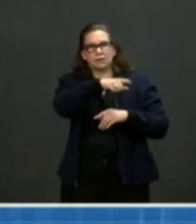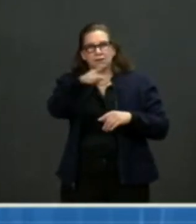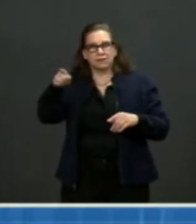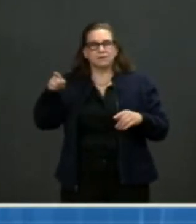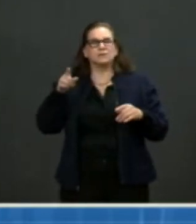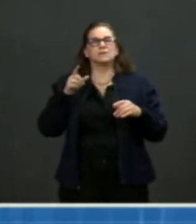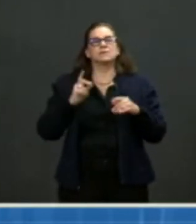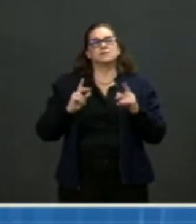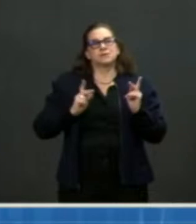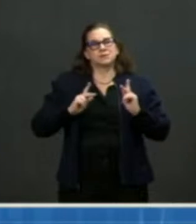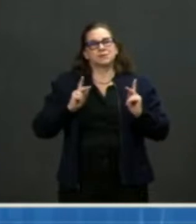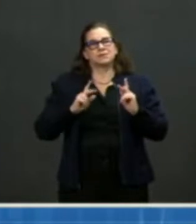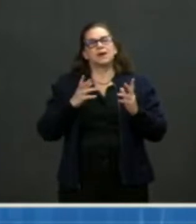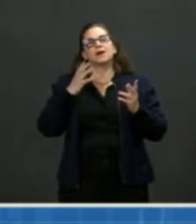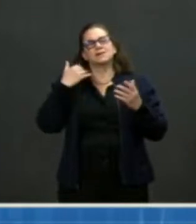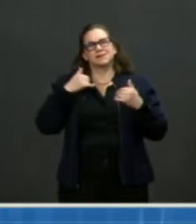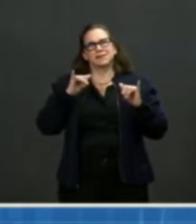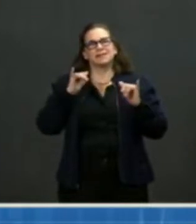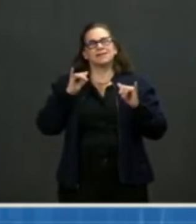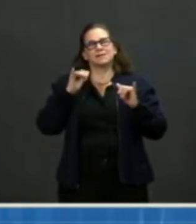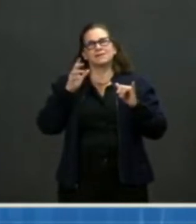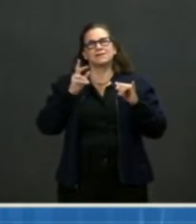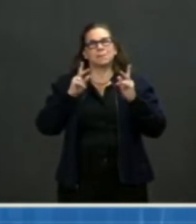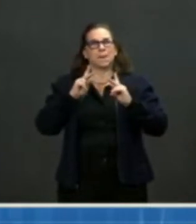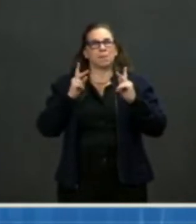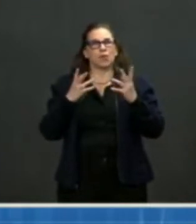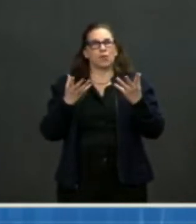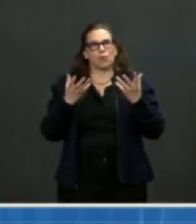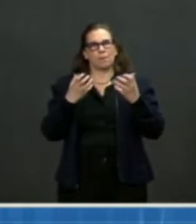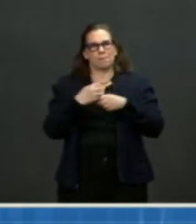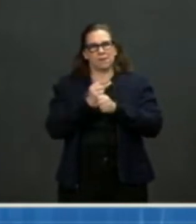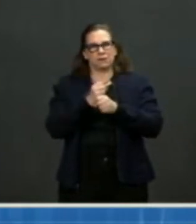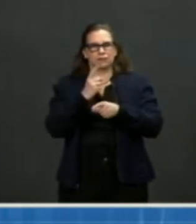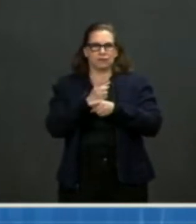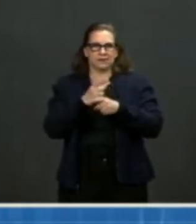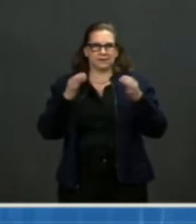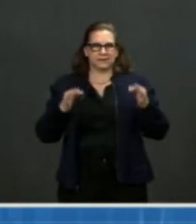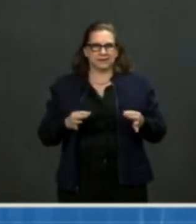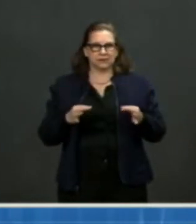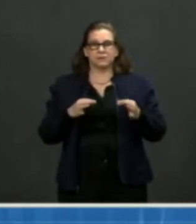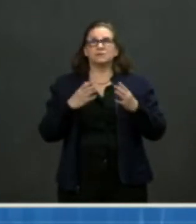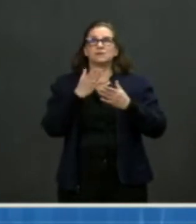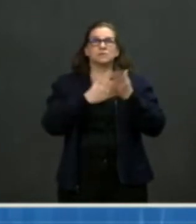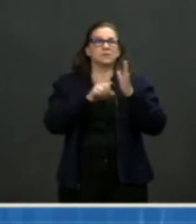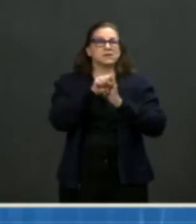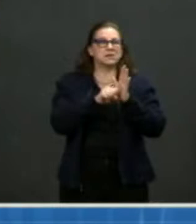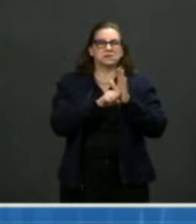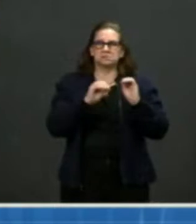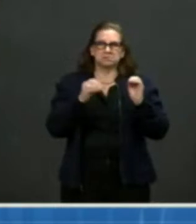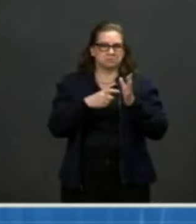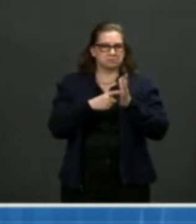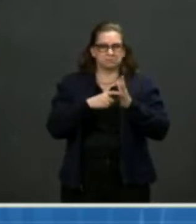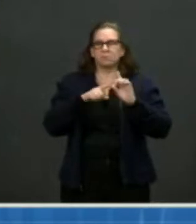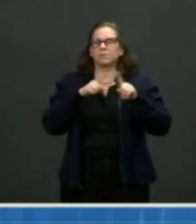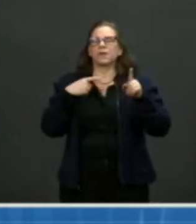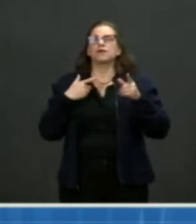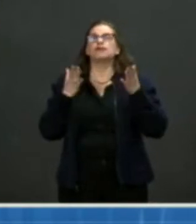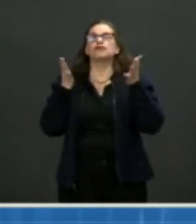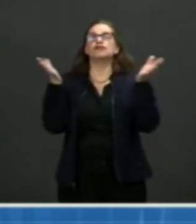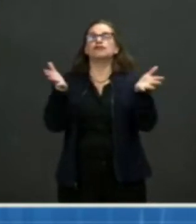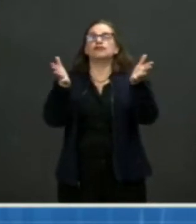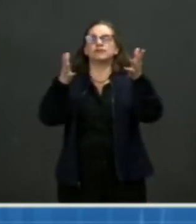that whether or not there's a mandate in place, it's in people's strong interest to continue to wear a